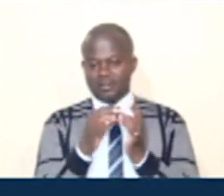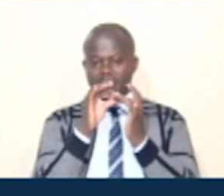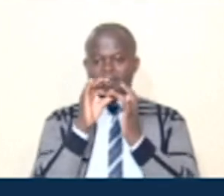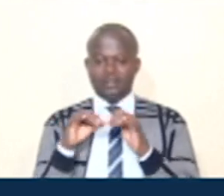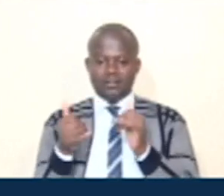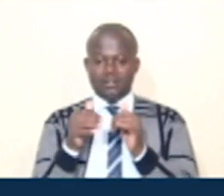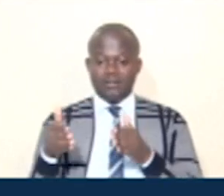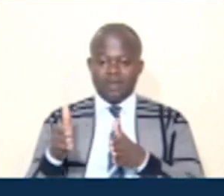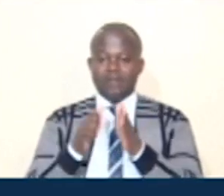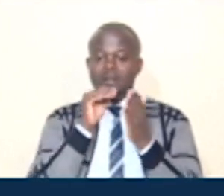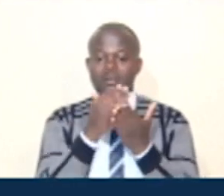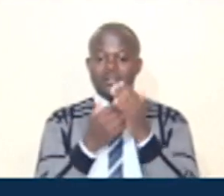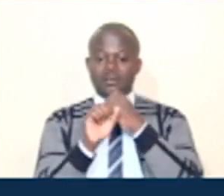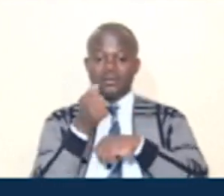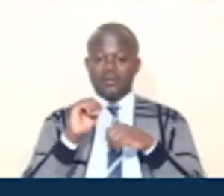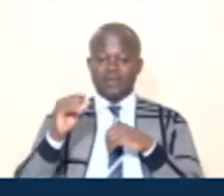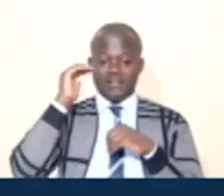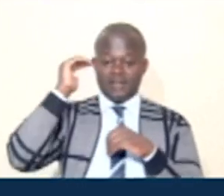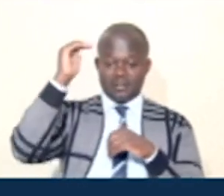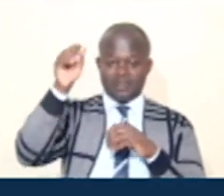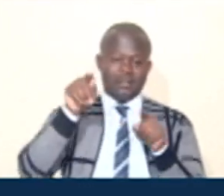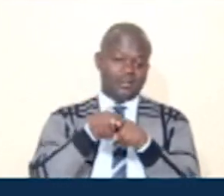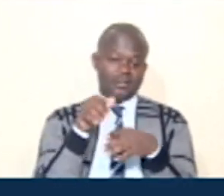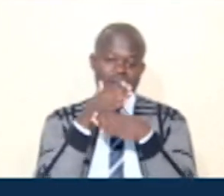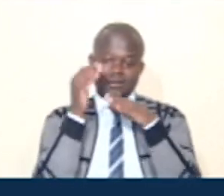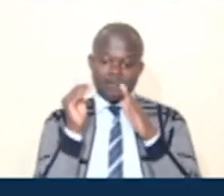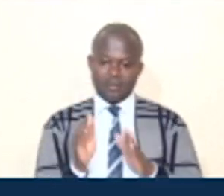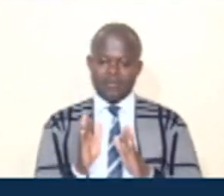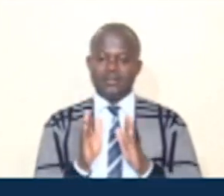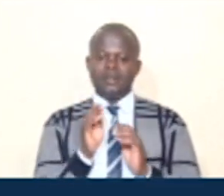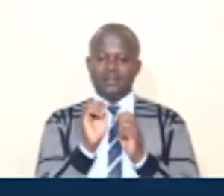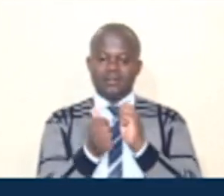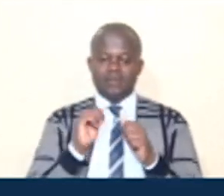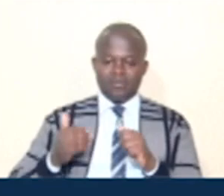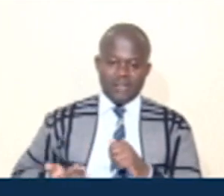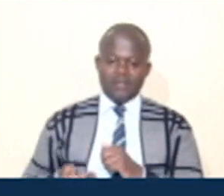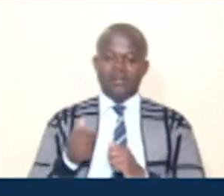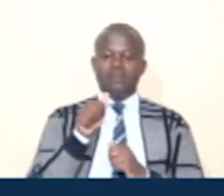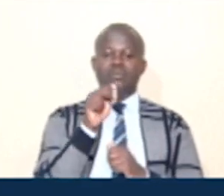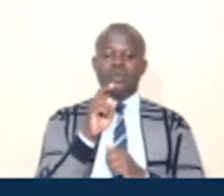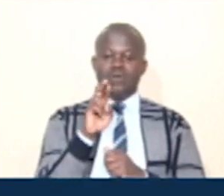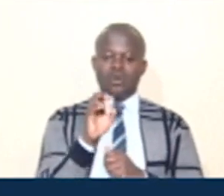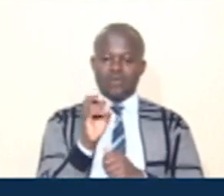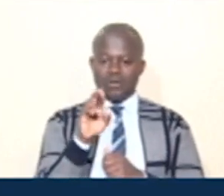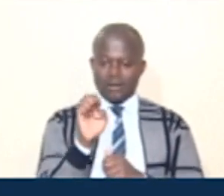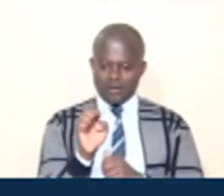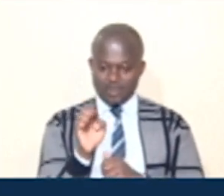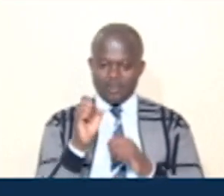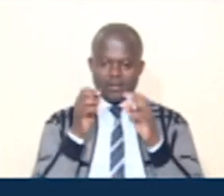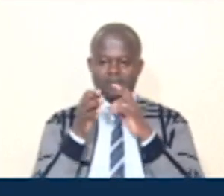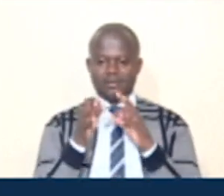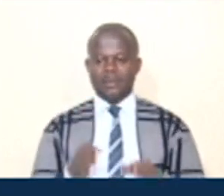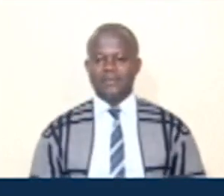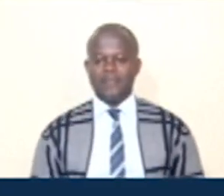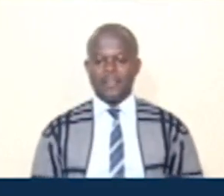nayo mpamvu udasaba ibikorwa remezo bihambaye nk'uko ministre wa sport wa madame Aurore Munyangaju Mimosa